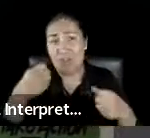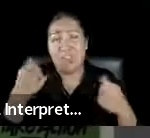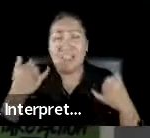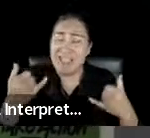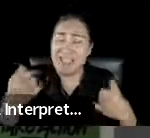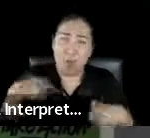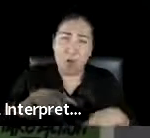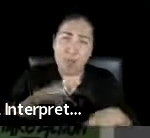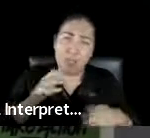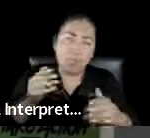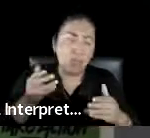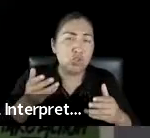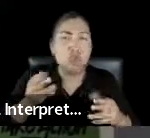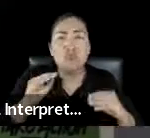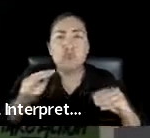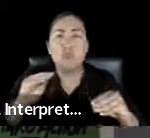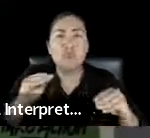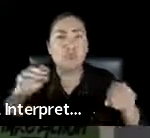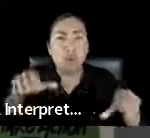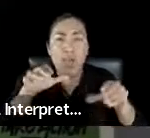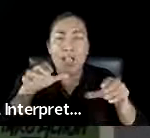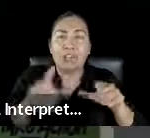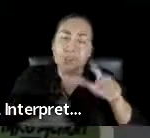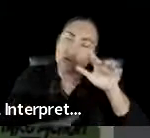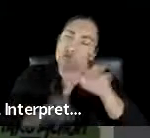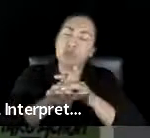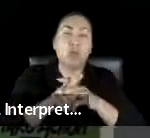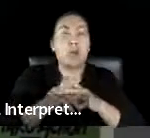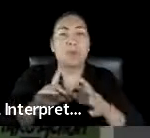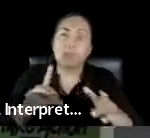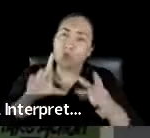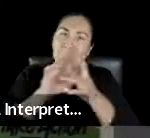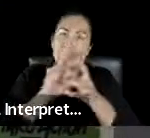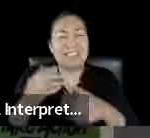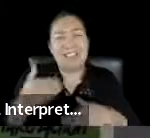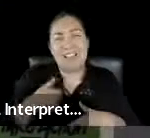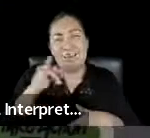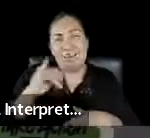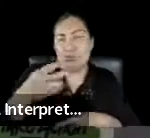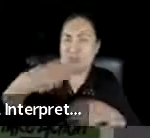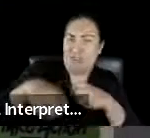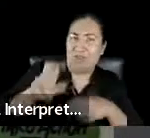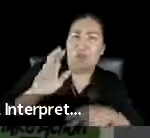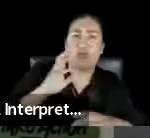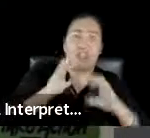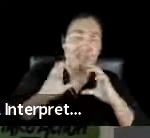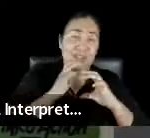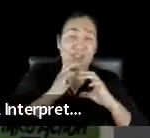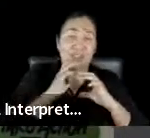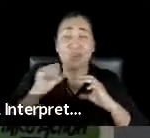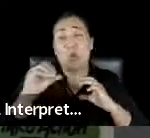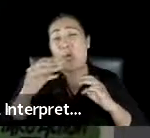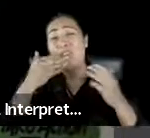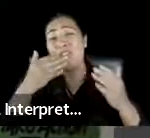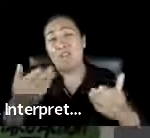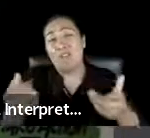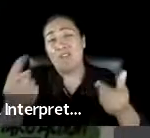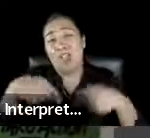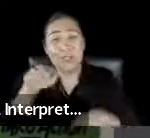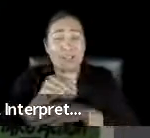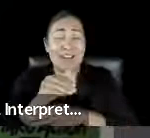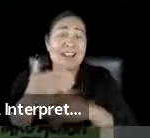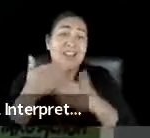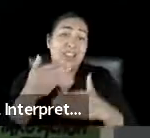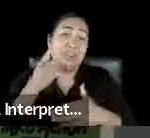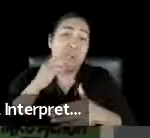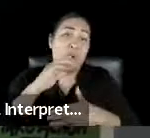into action, to show up, to be there, to connect, to have the difficult conversations. On that note, thank you for being here tonight. Thank